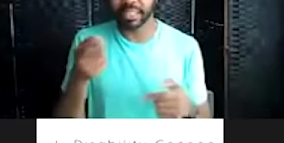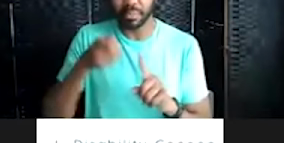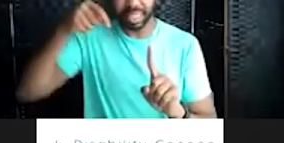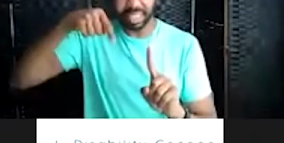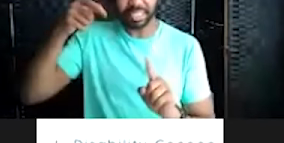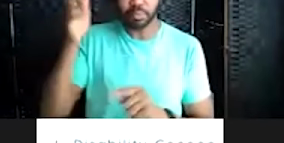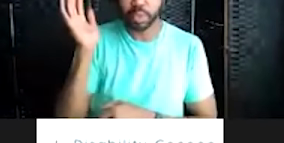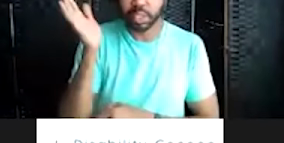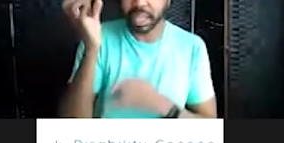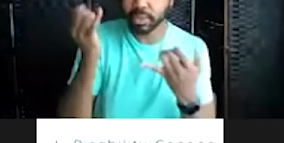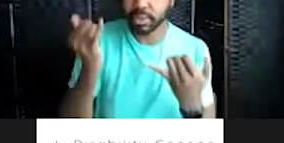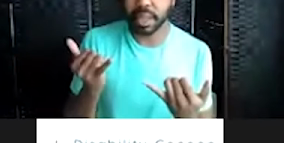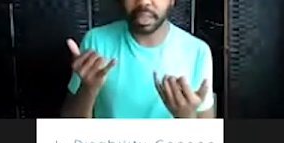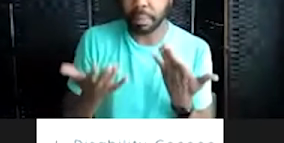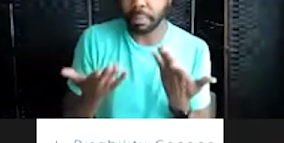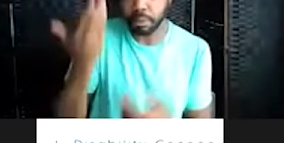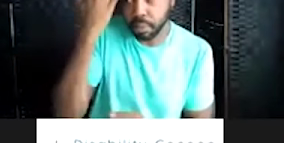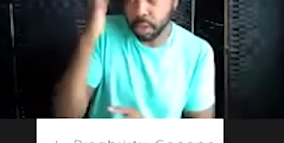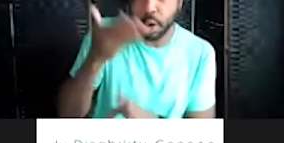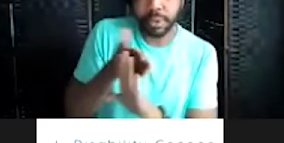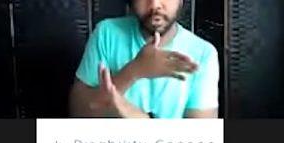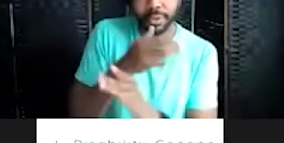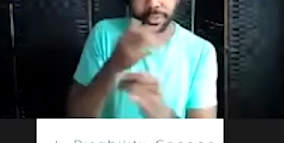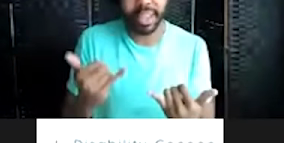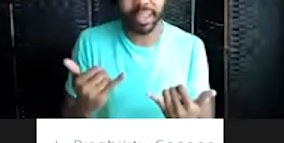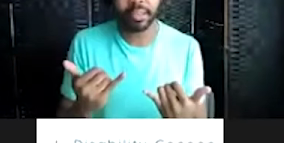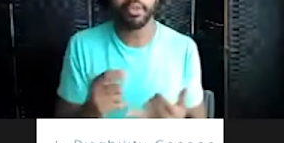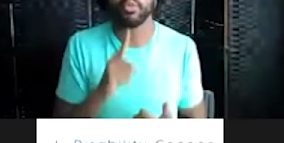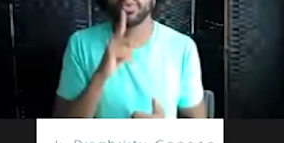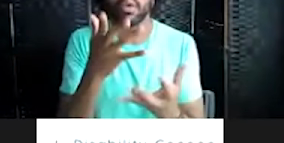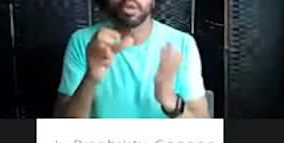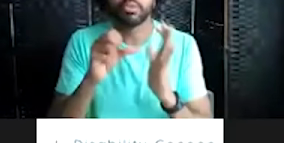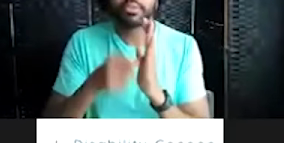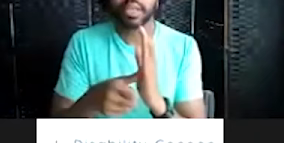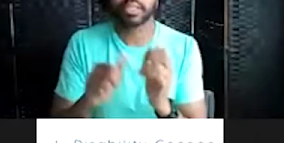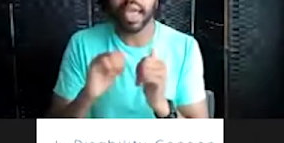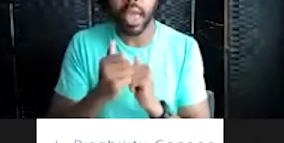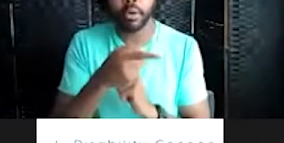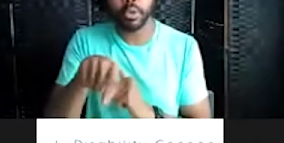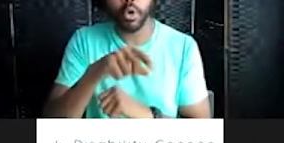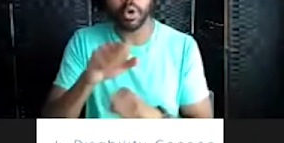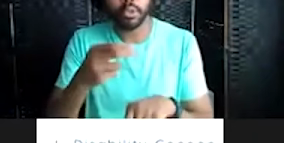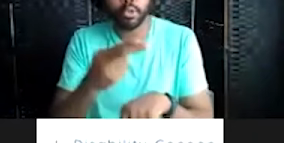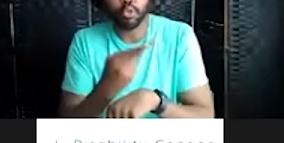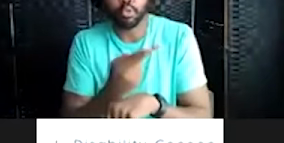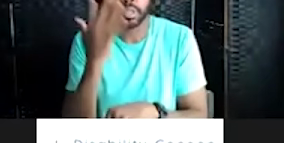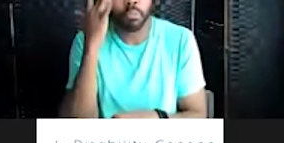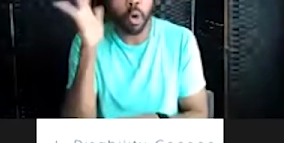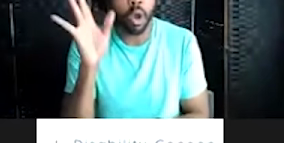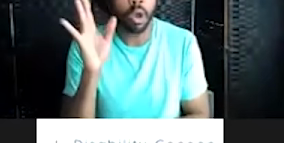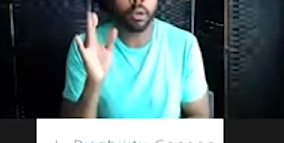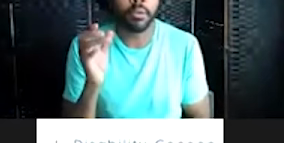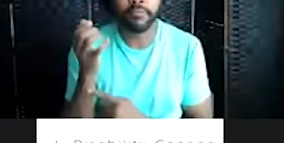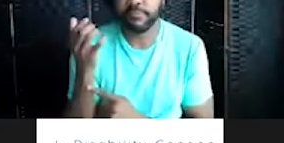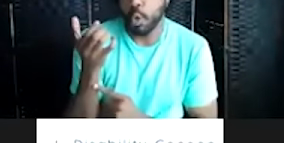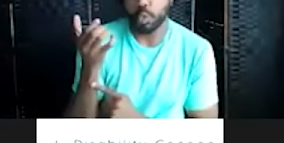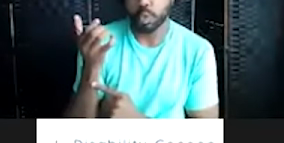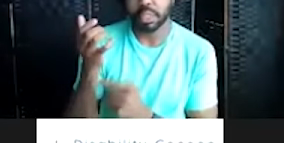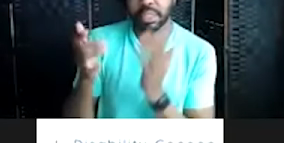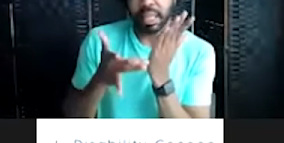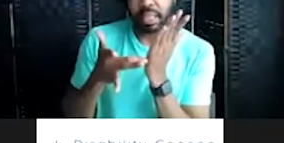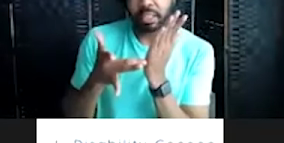know before. But really what we want to emphasize today is how you can use some of these smart home technologies to benefit the people that